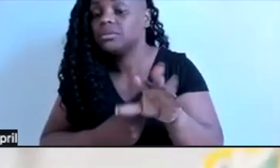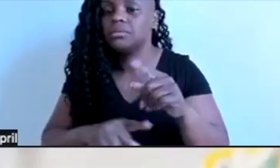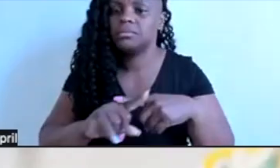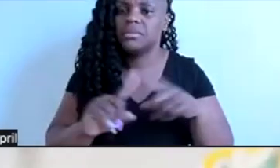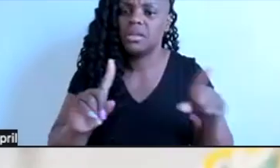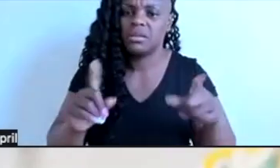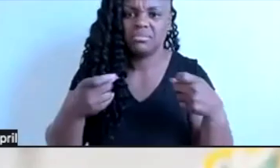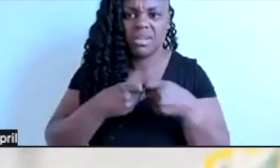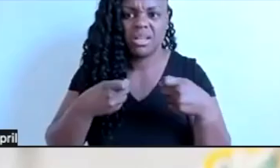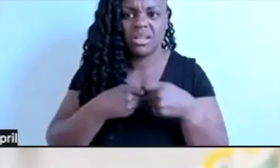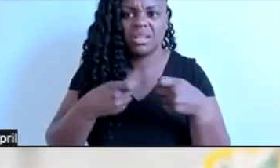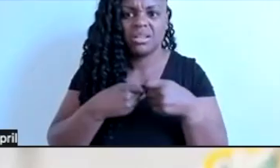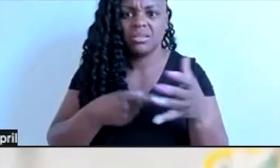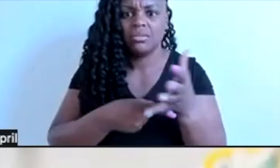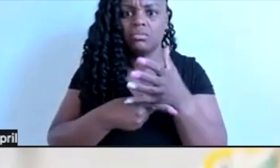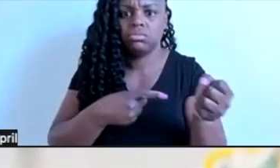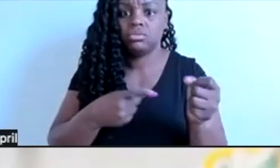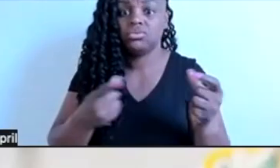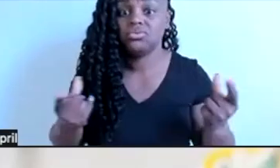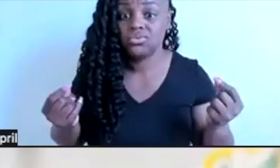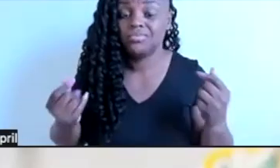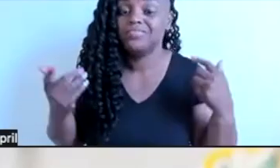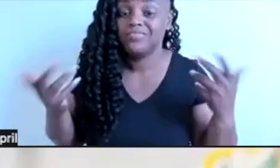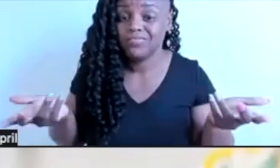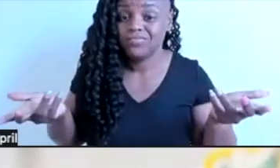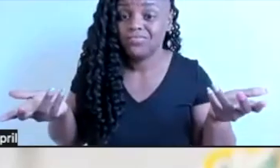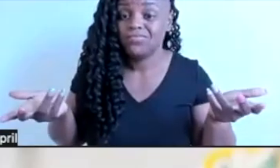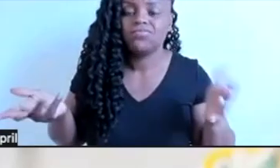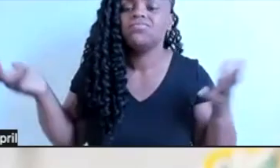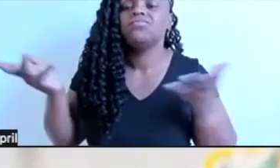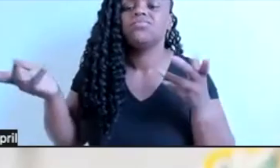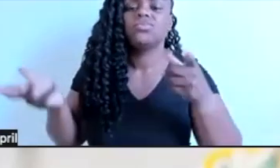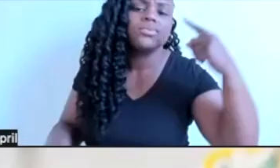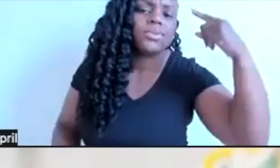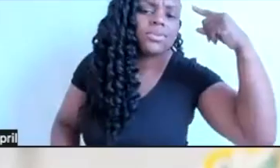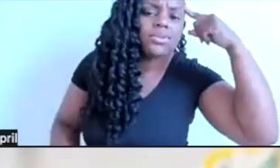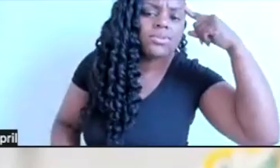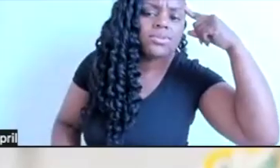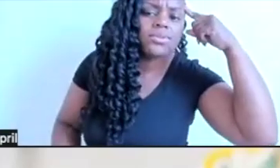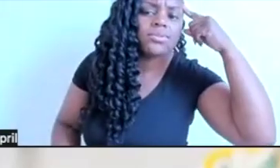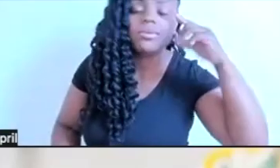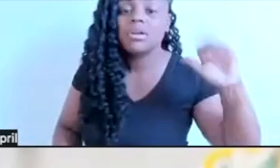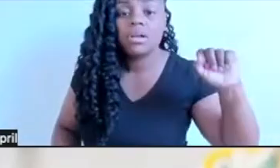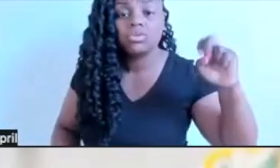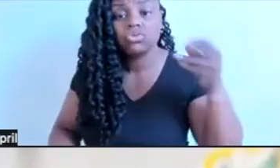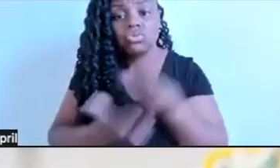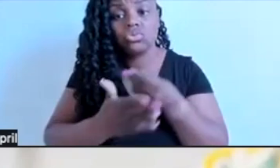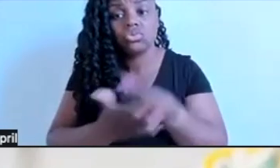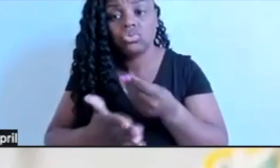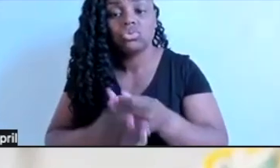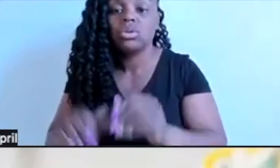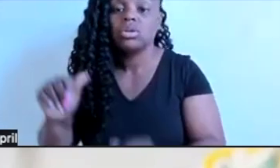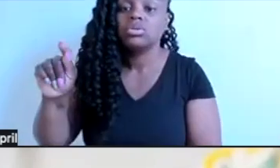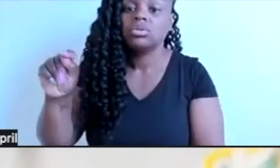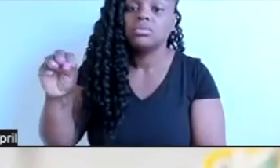Can you think of other supplies that you may want or need? Think about cash if ATMs are not working, special diets and